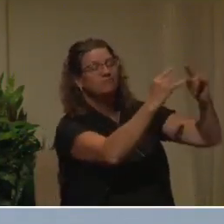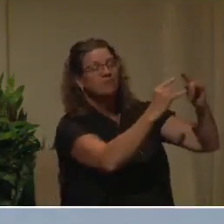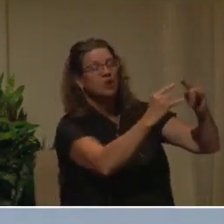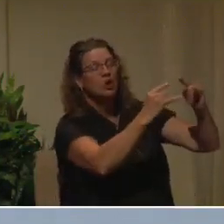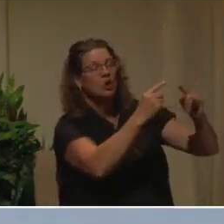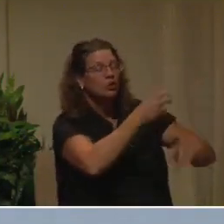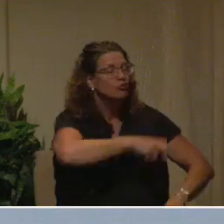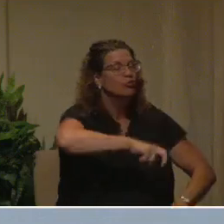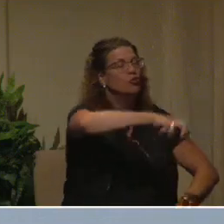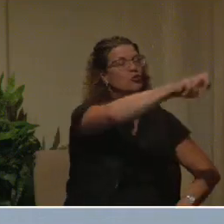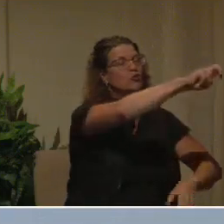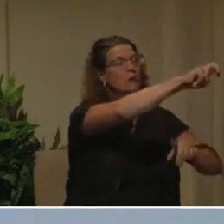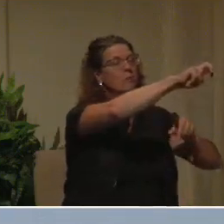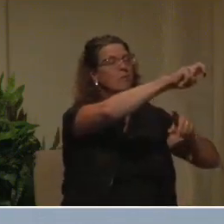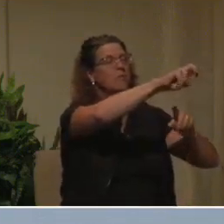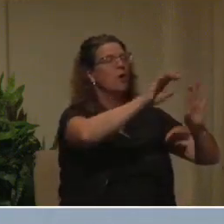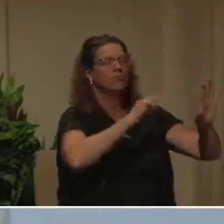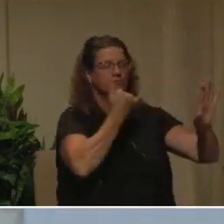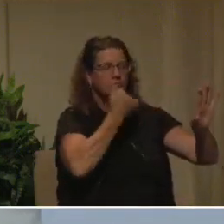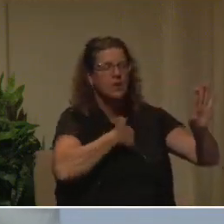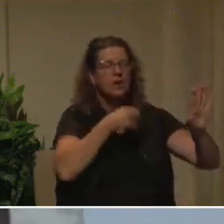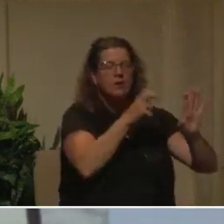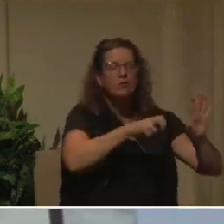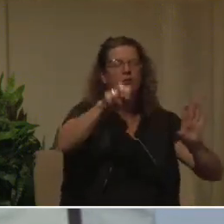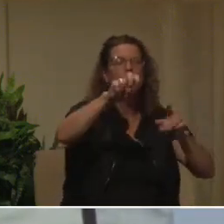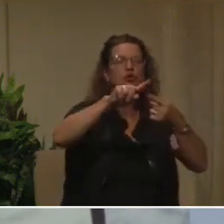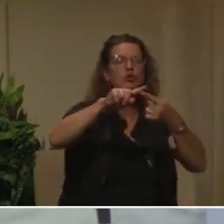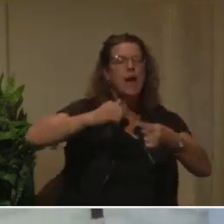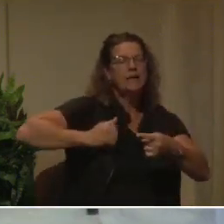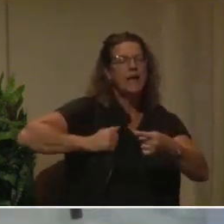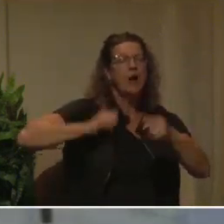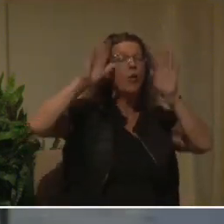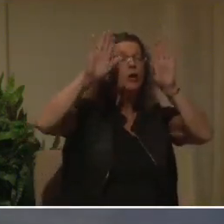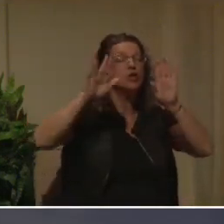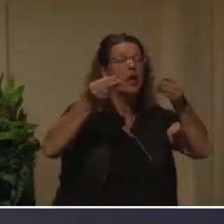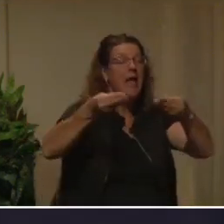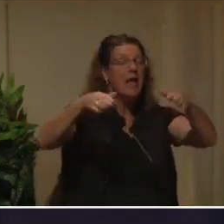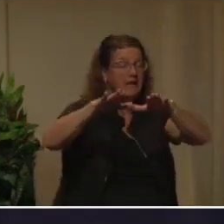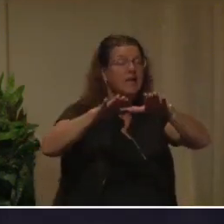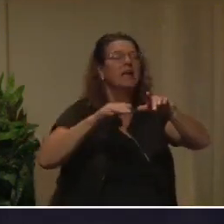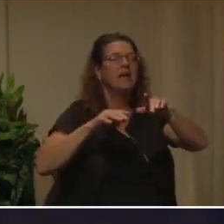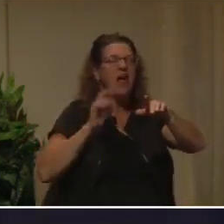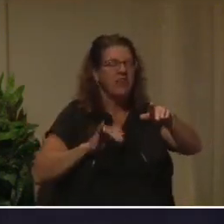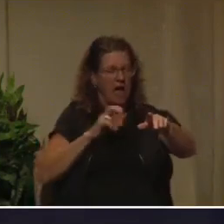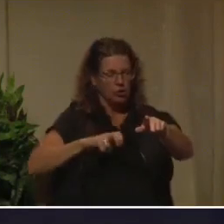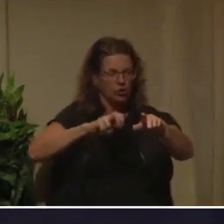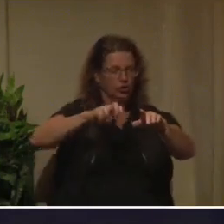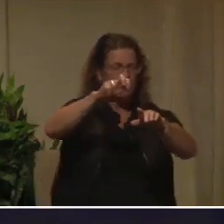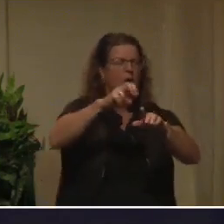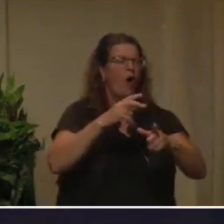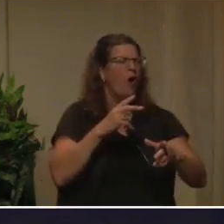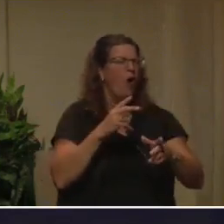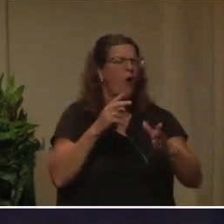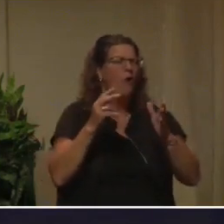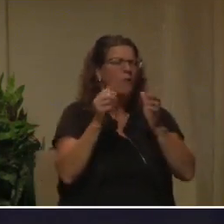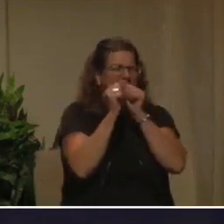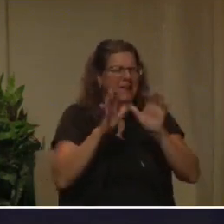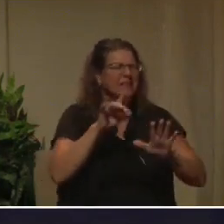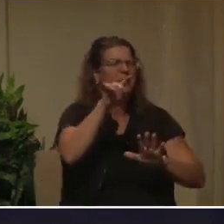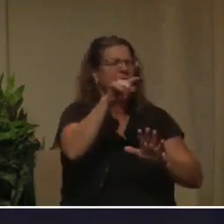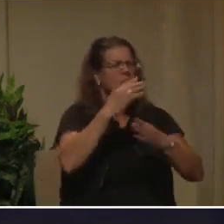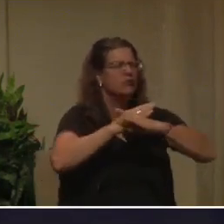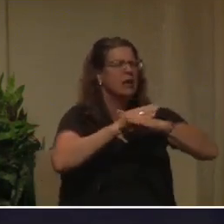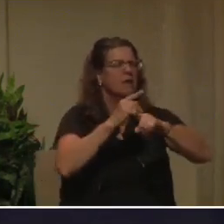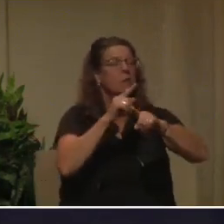going to be having fun at Canada's Wonderland. But we pray that it would be more than just a fun experience. We pray that it would be a